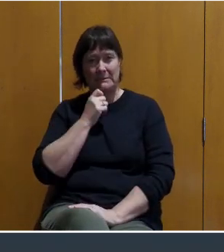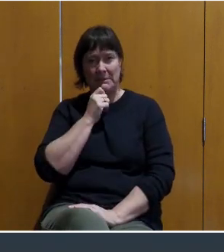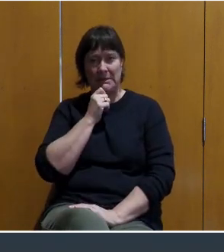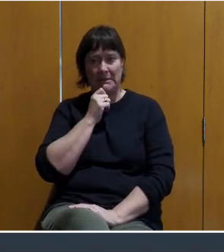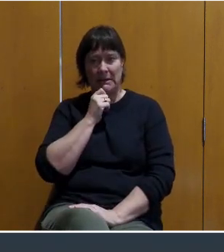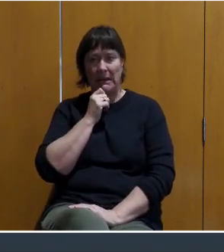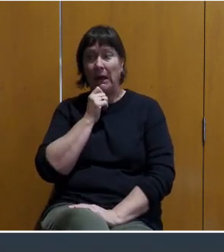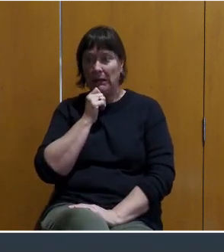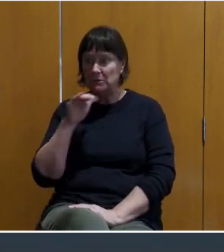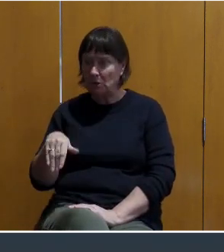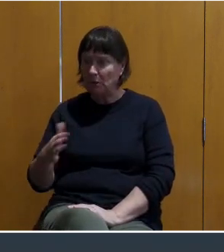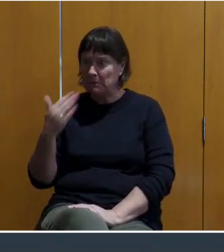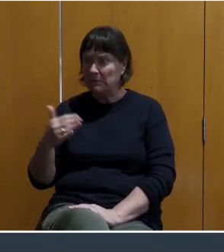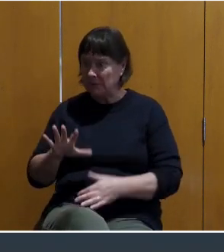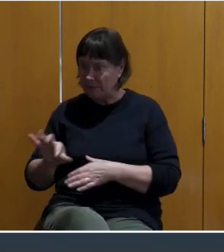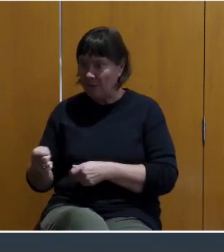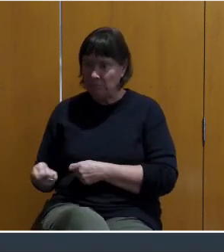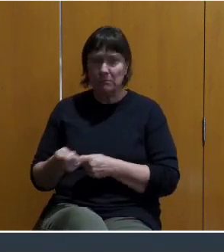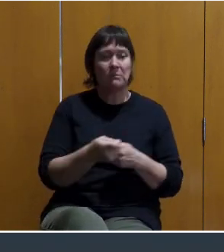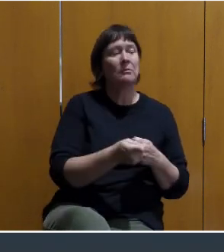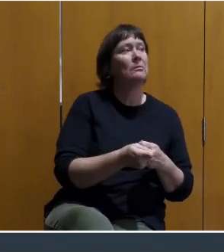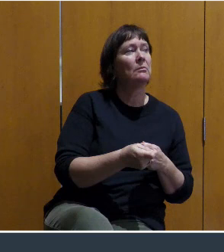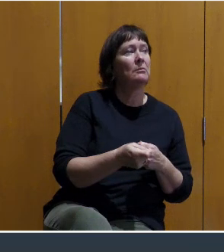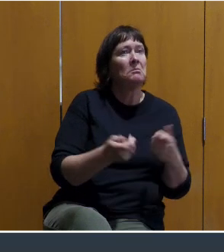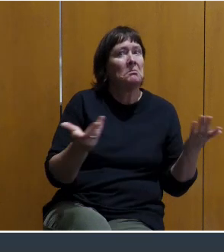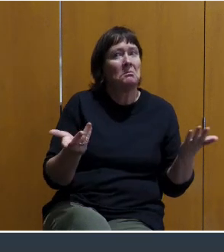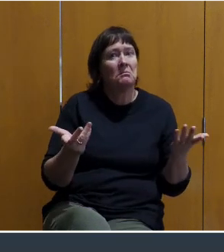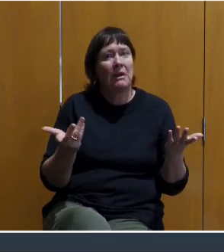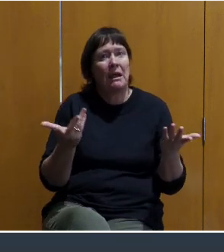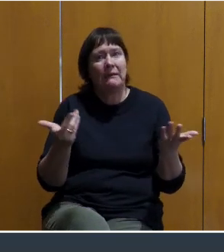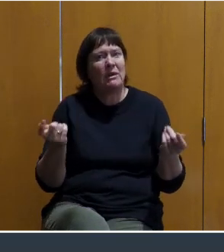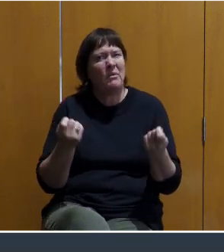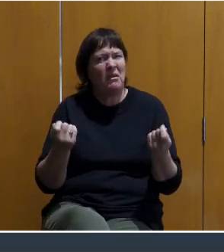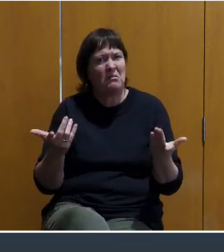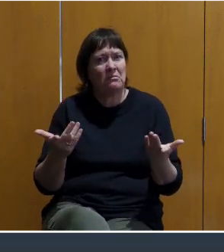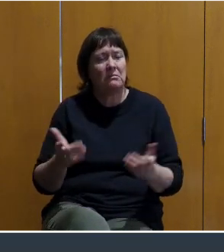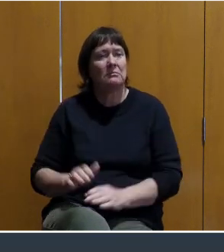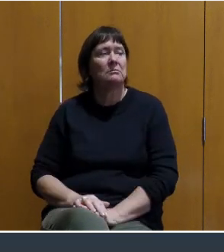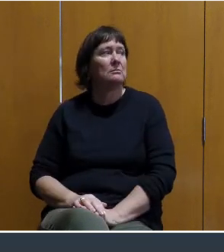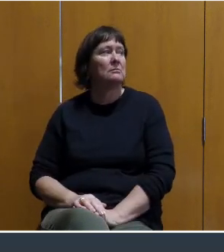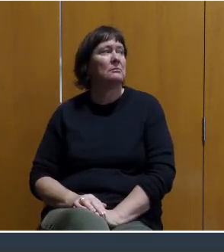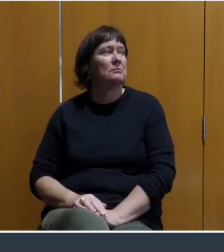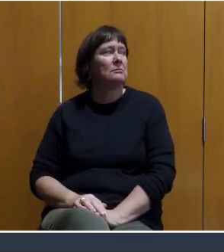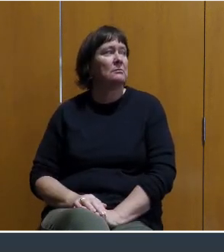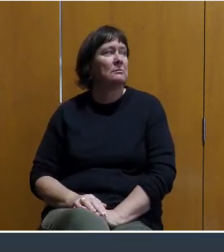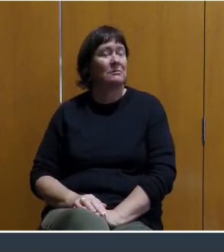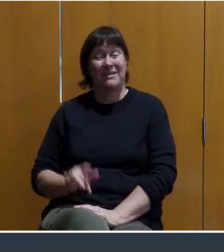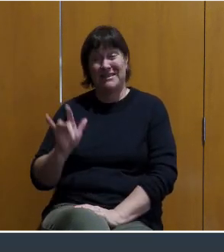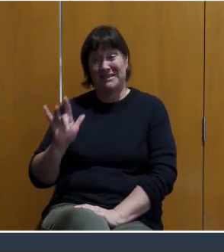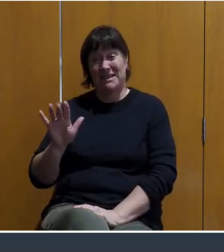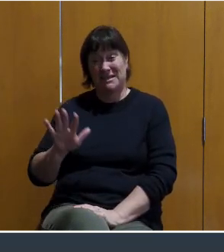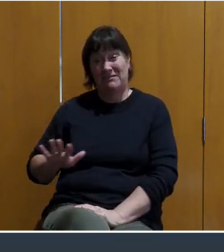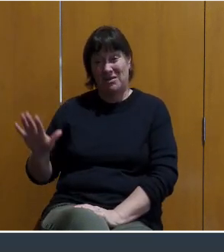of the dog, restrain them before they move into an on-leash area? And given that this is an area of